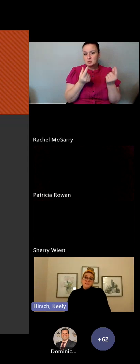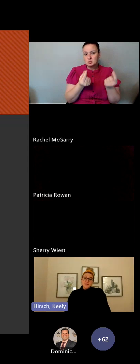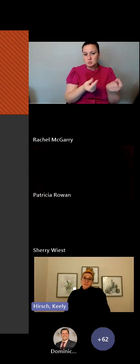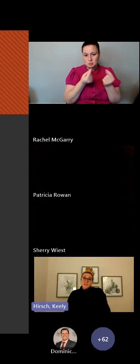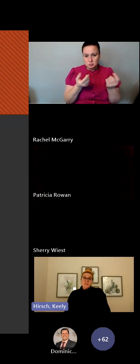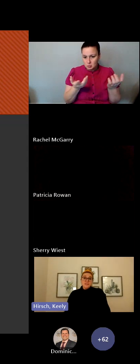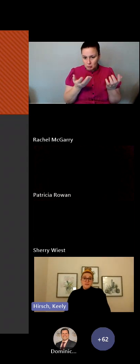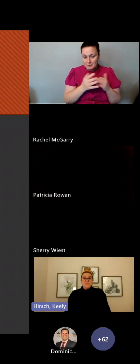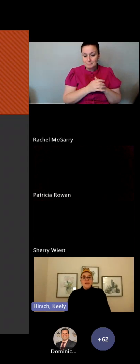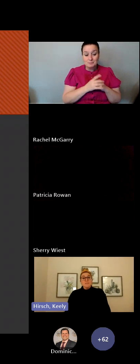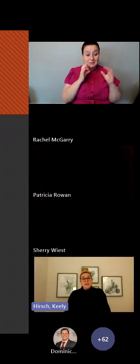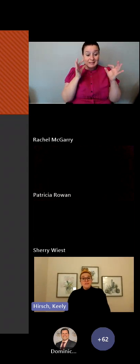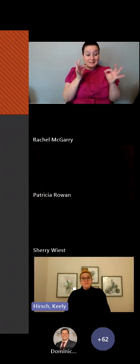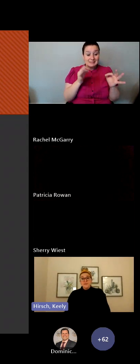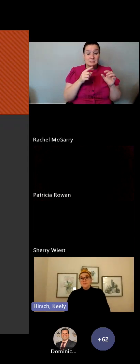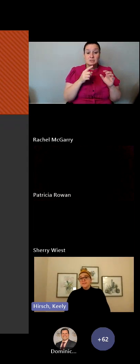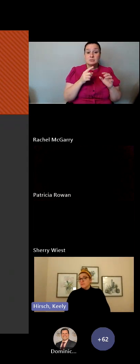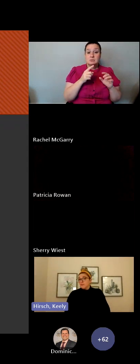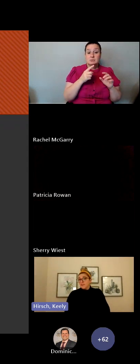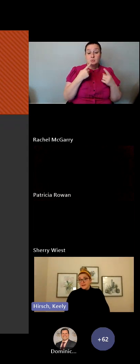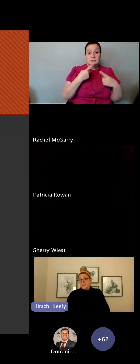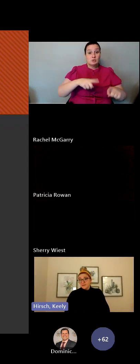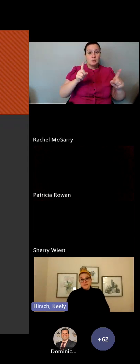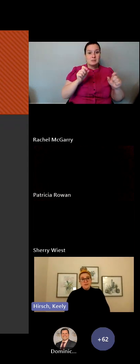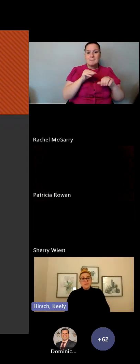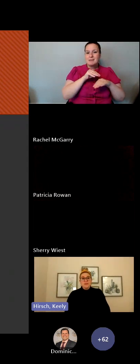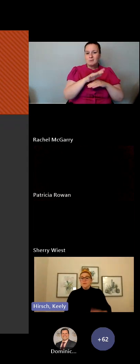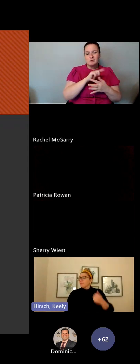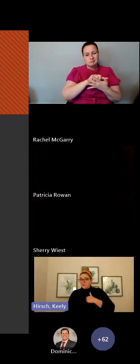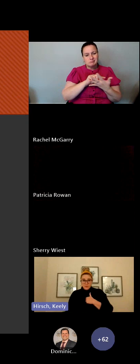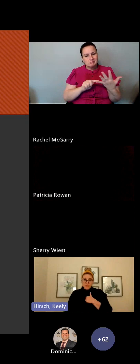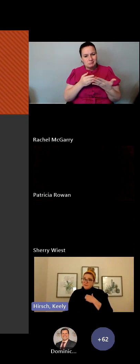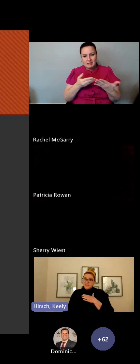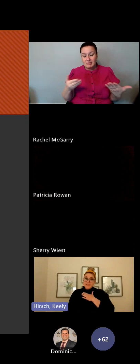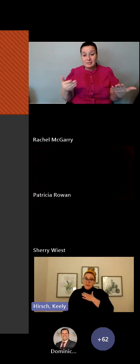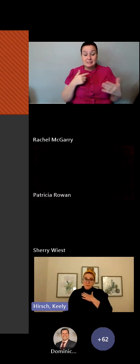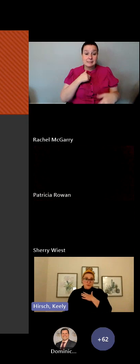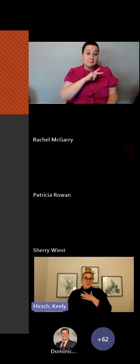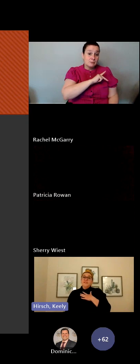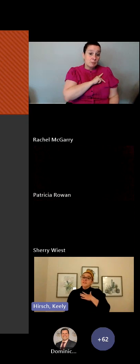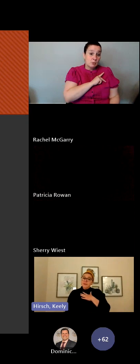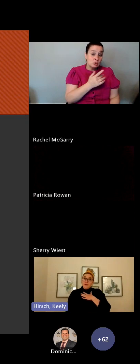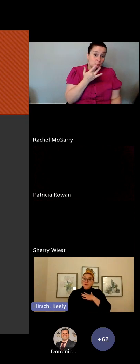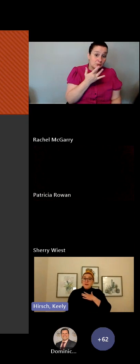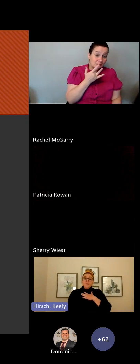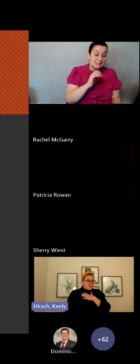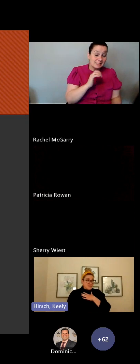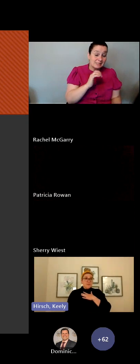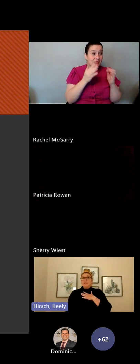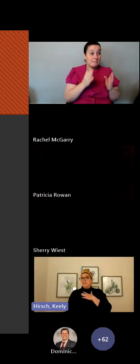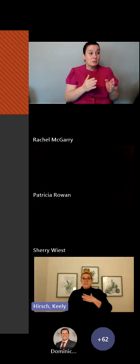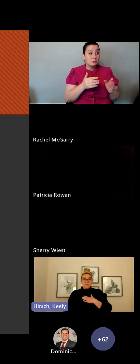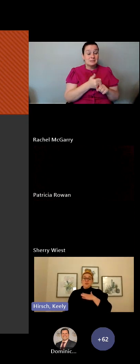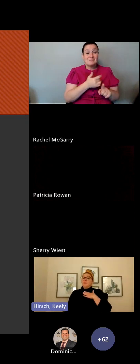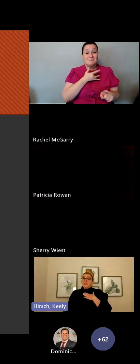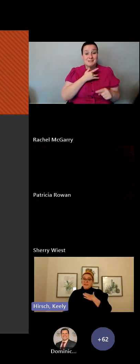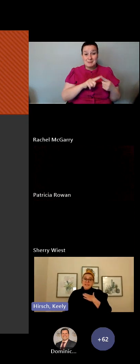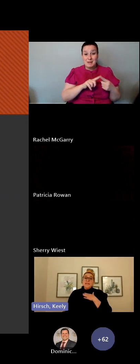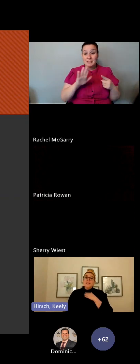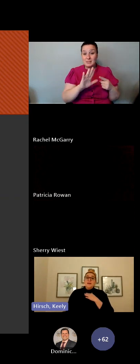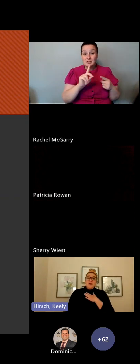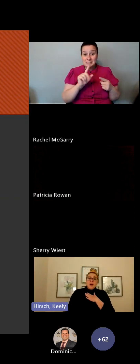The decision to disclose can be influenced by several factors, including personal preferences, how the person feels about their disability, disclosure,